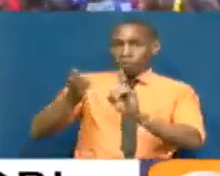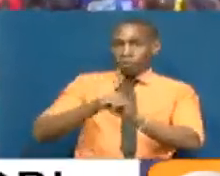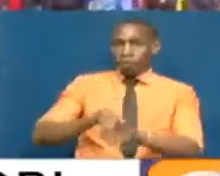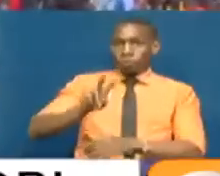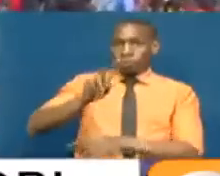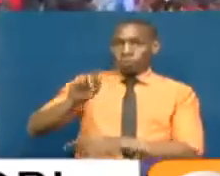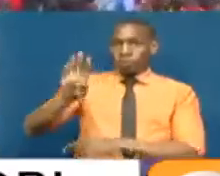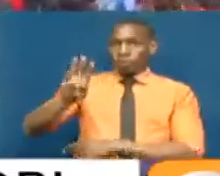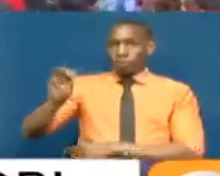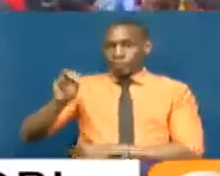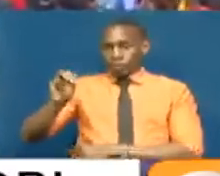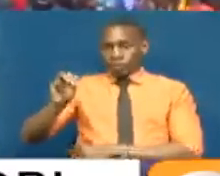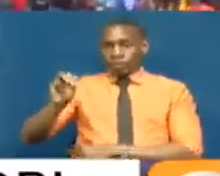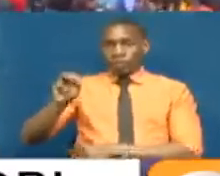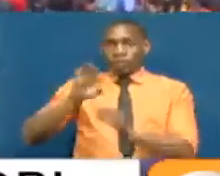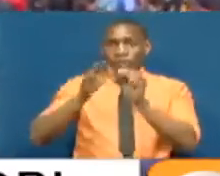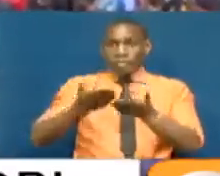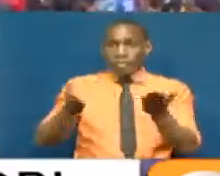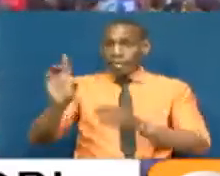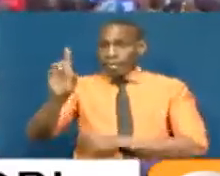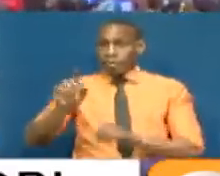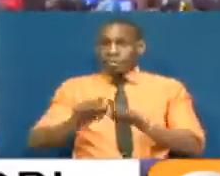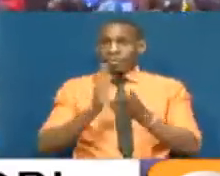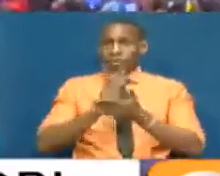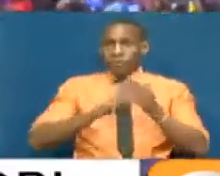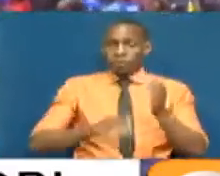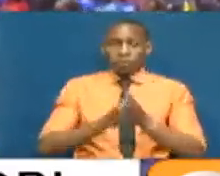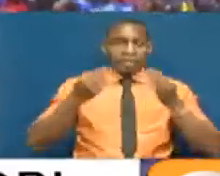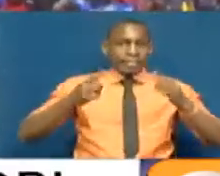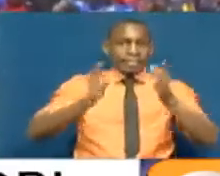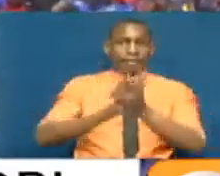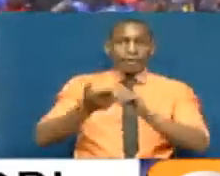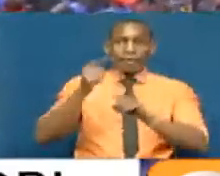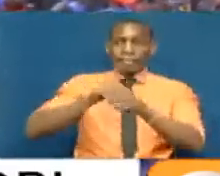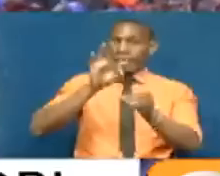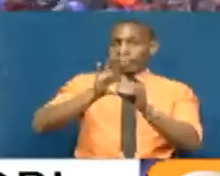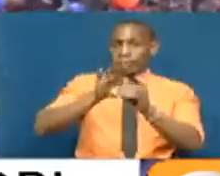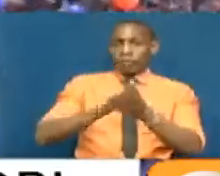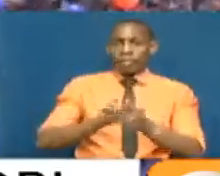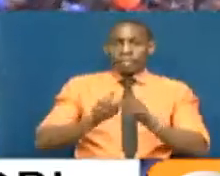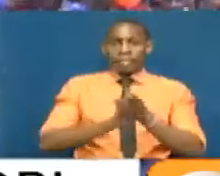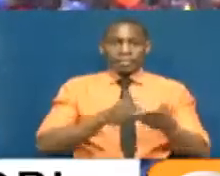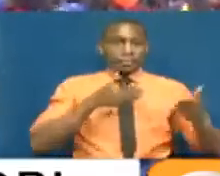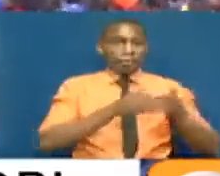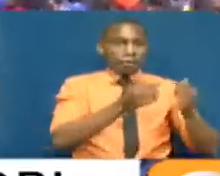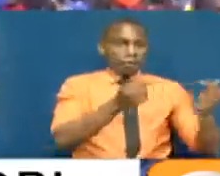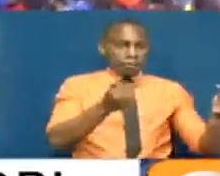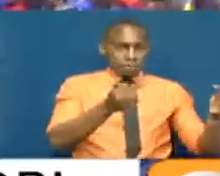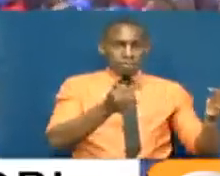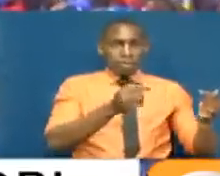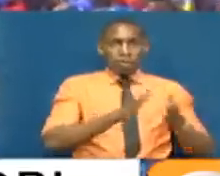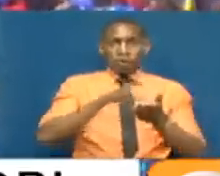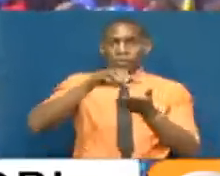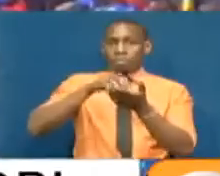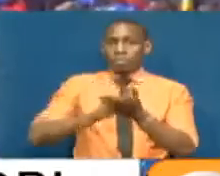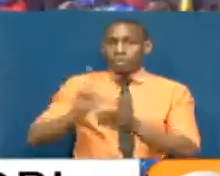2.4 plus million voters in the city and ensure that they win in the first round and lock out their opponent from the